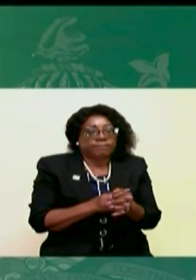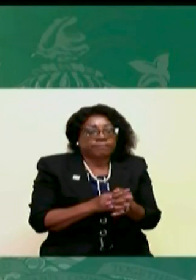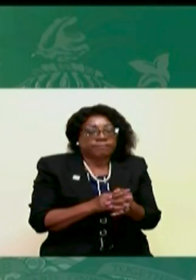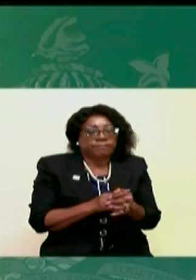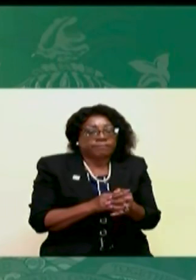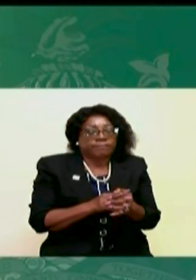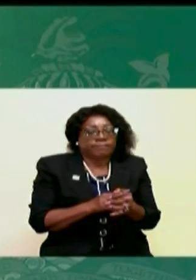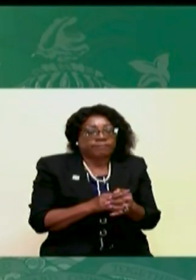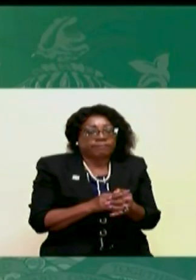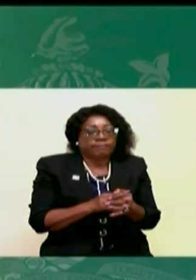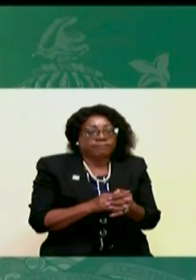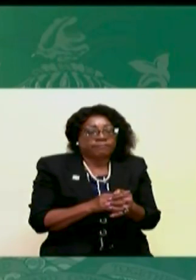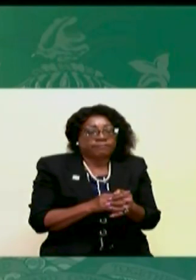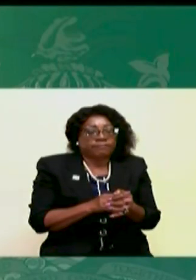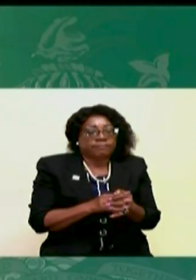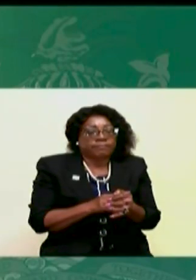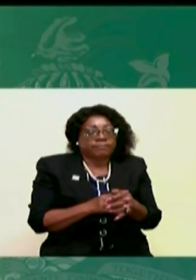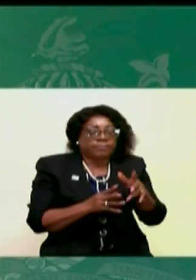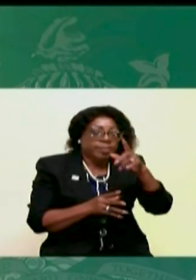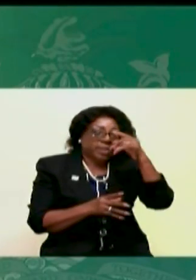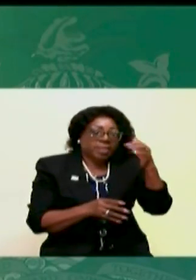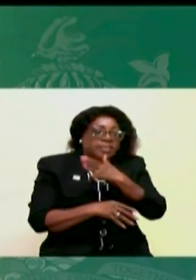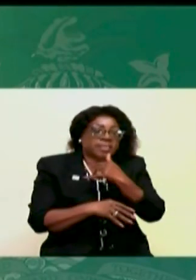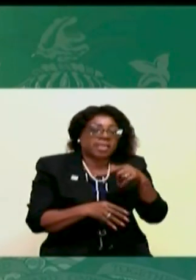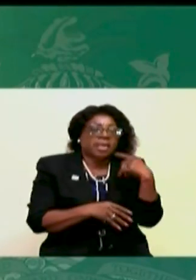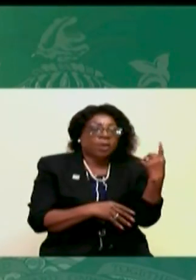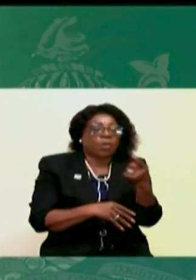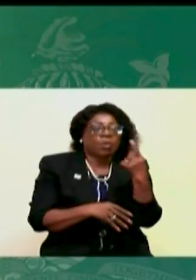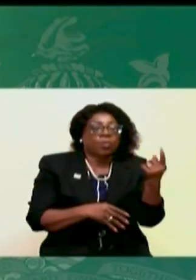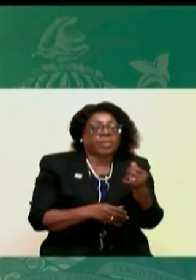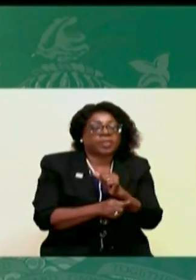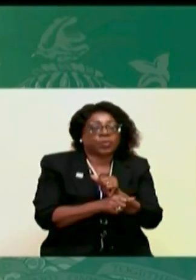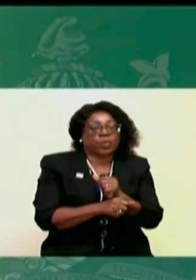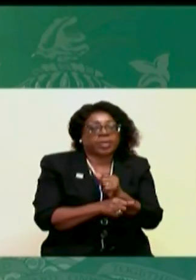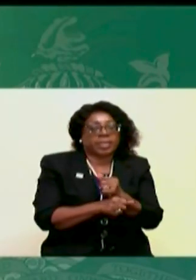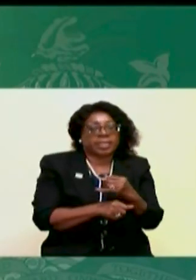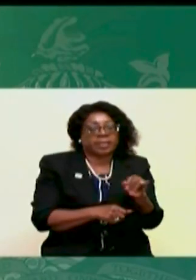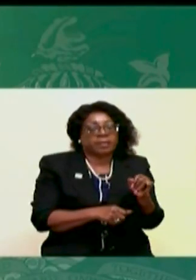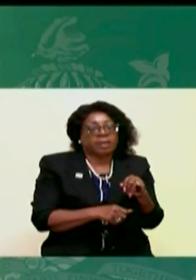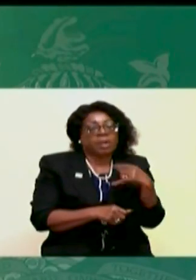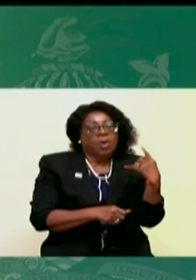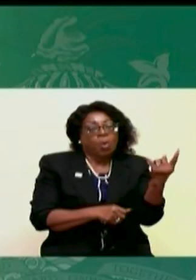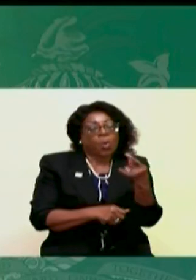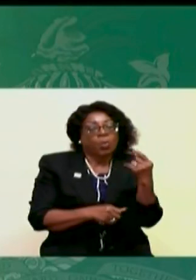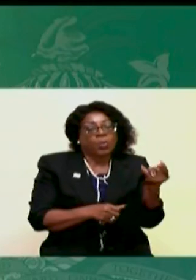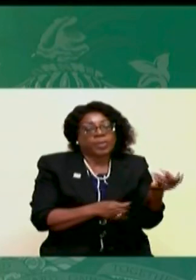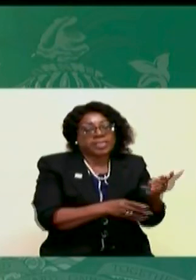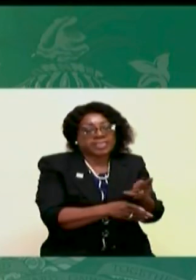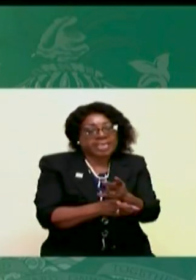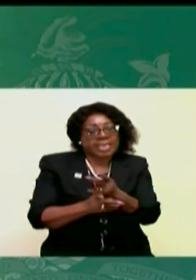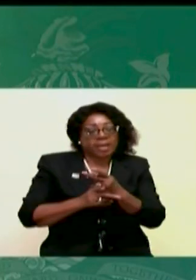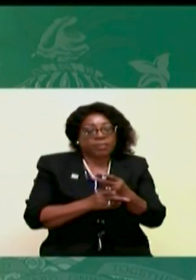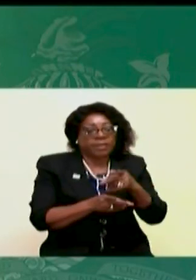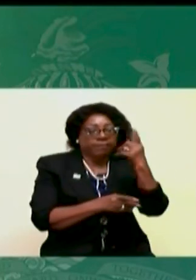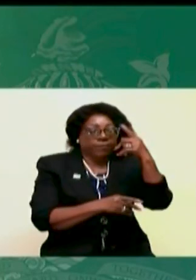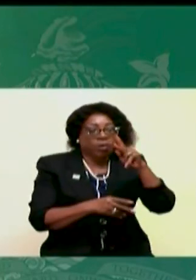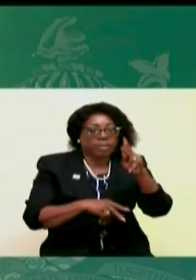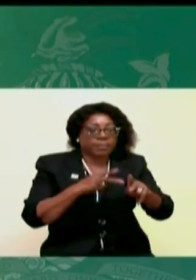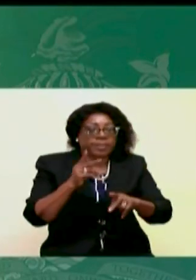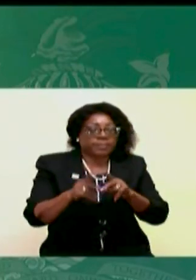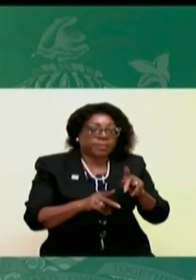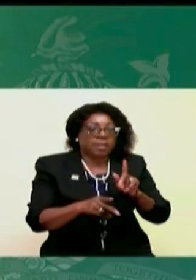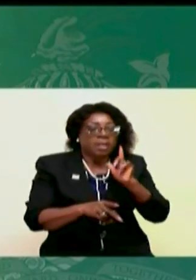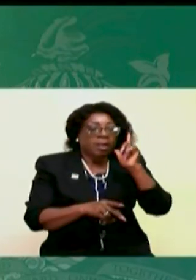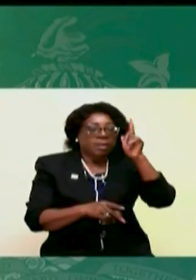sometimes. Because they are always working, always caring for the people, always looking out for the